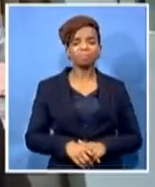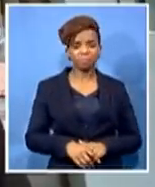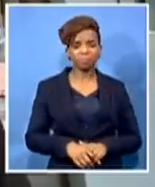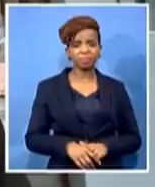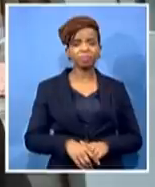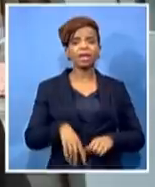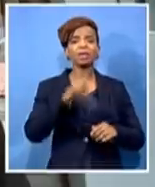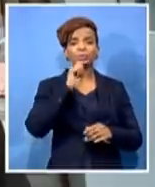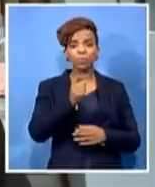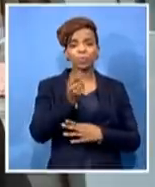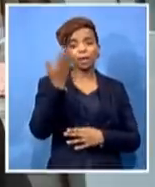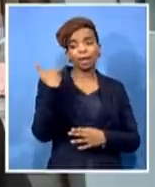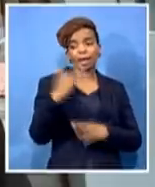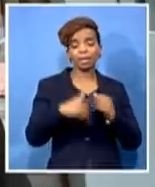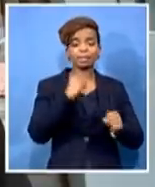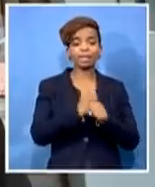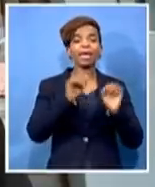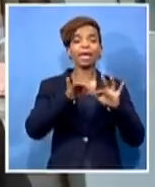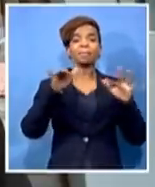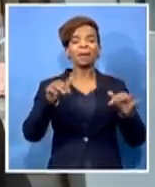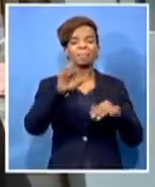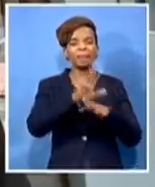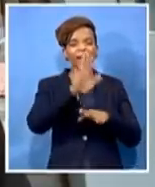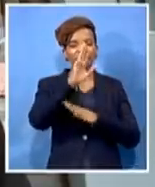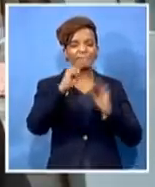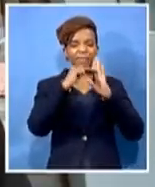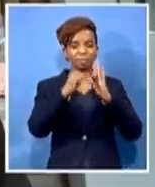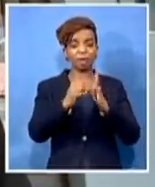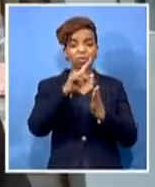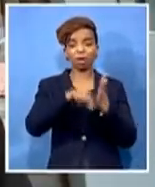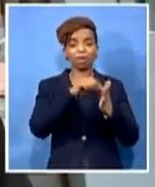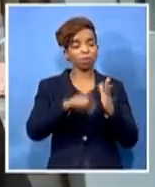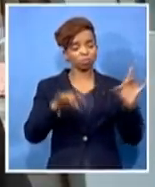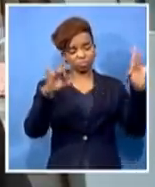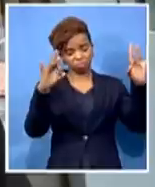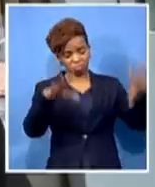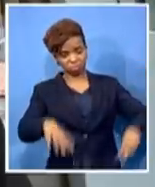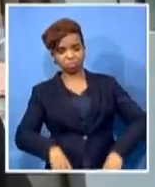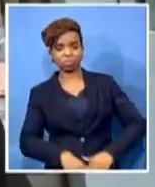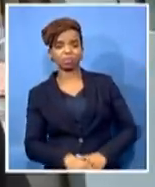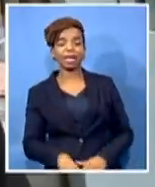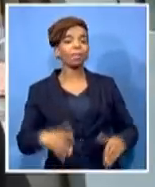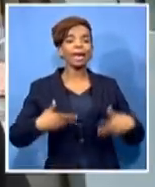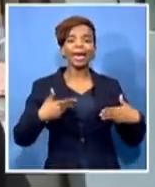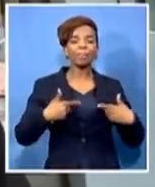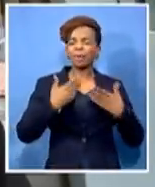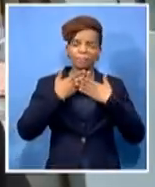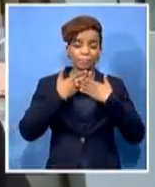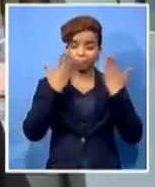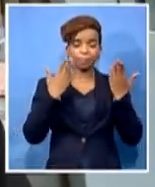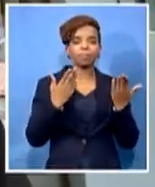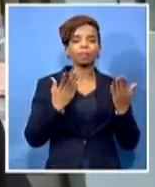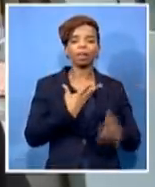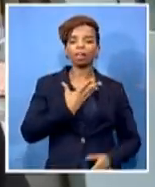were despondent, they were unhappy, and they didn't see an alternative to what they were